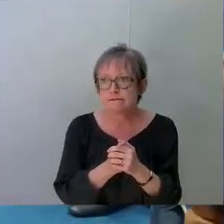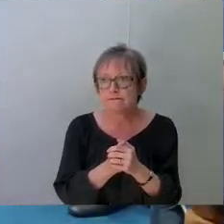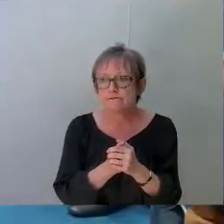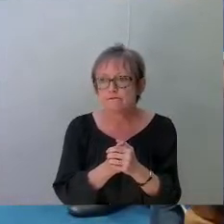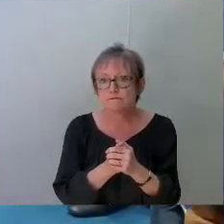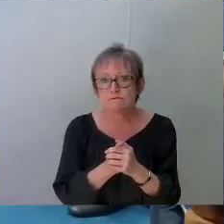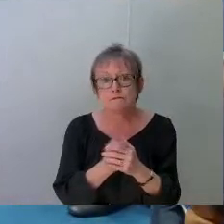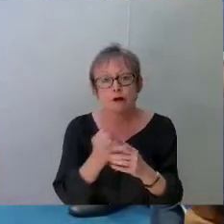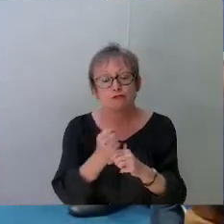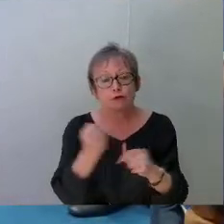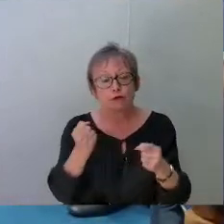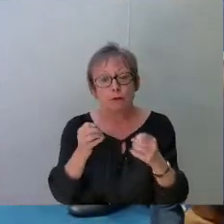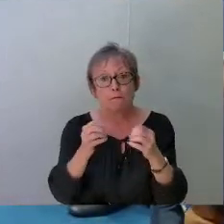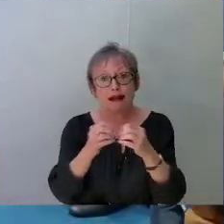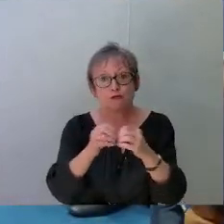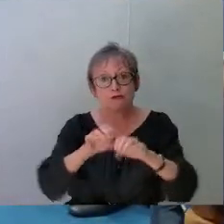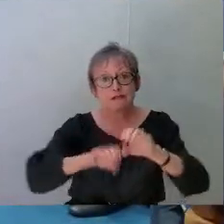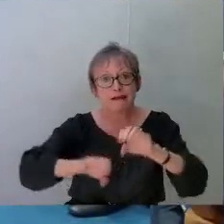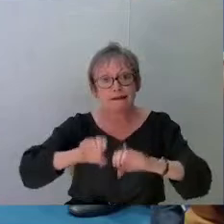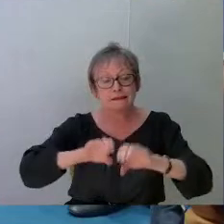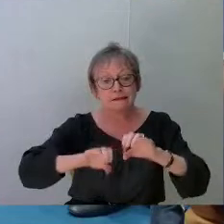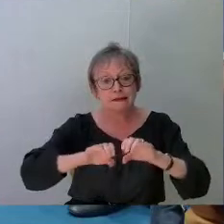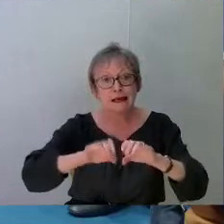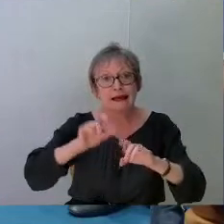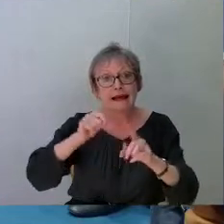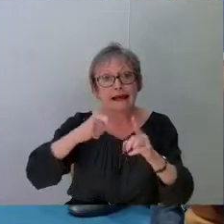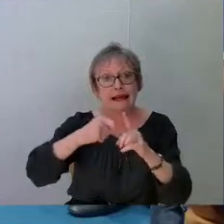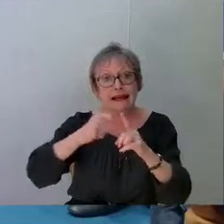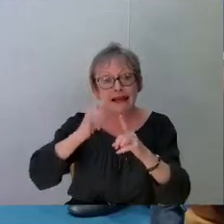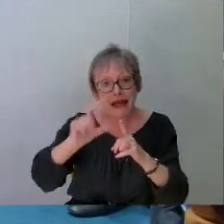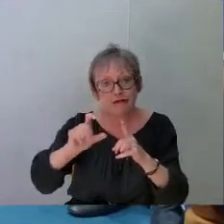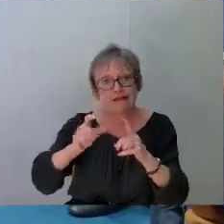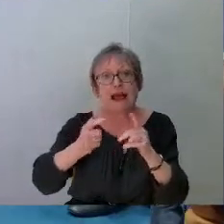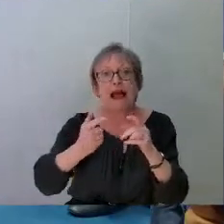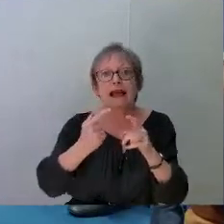And for the degree of Bachelor of Science, Keris Getty.